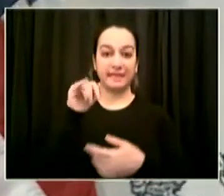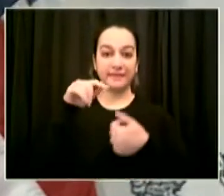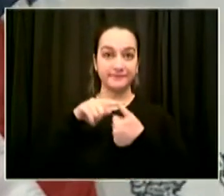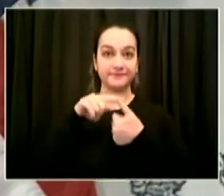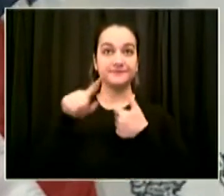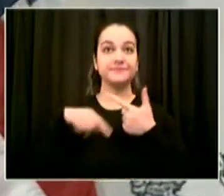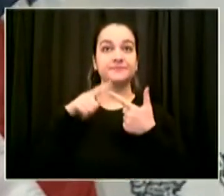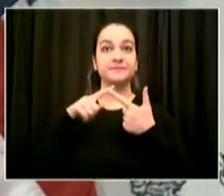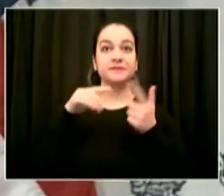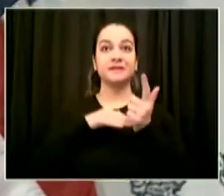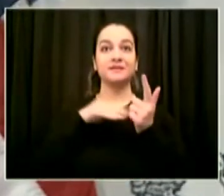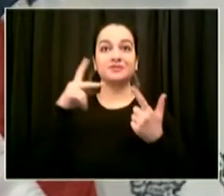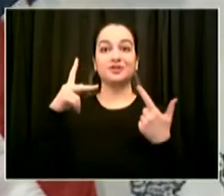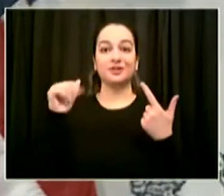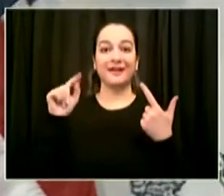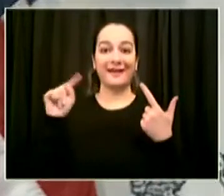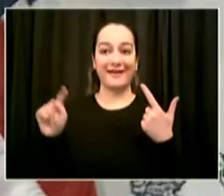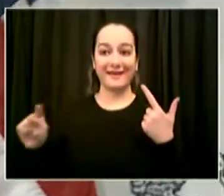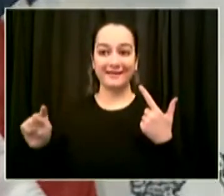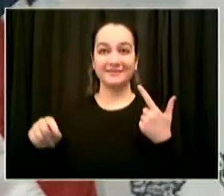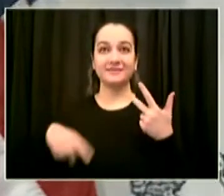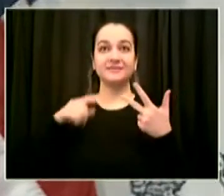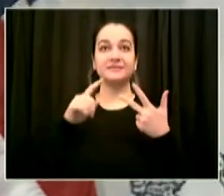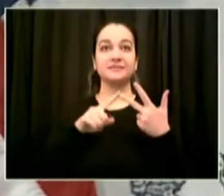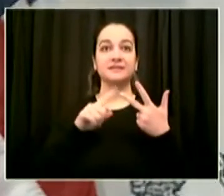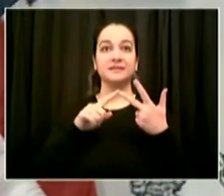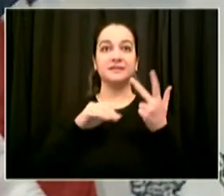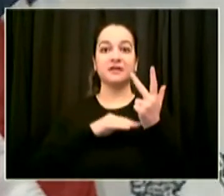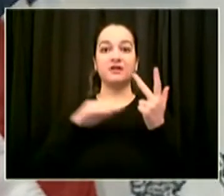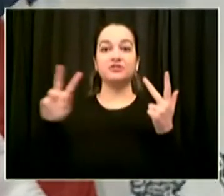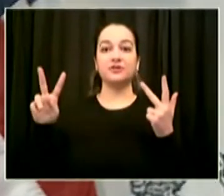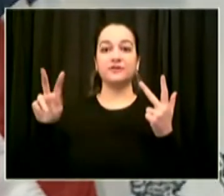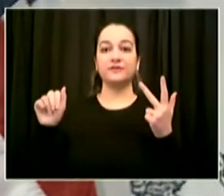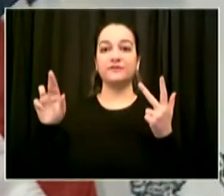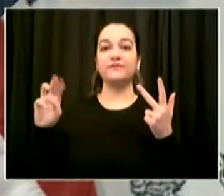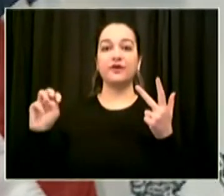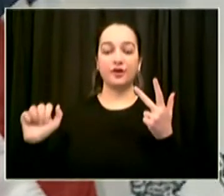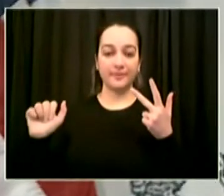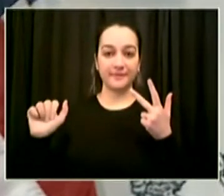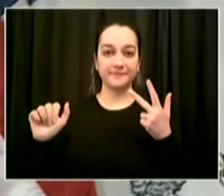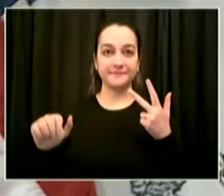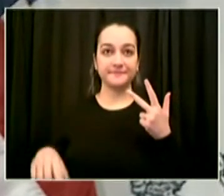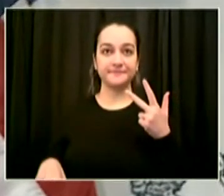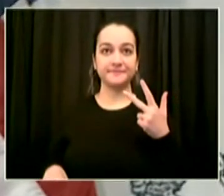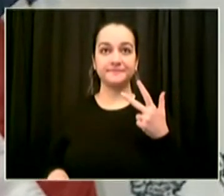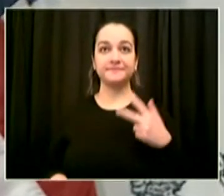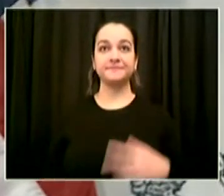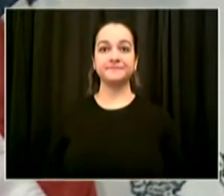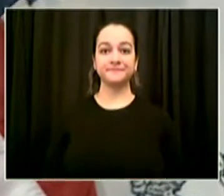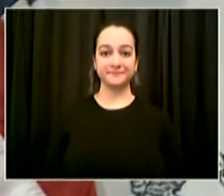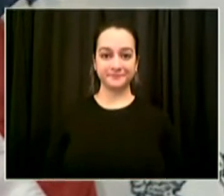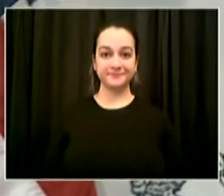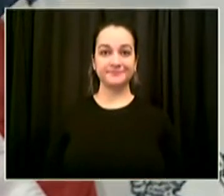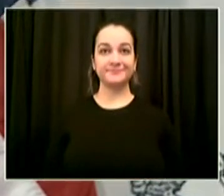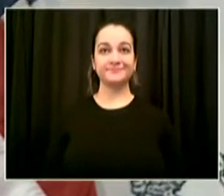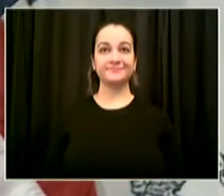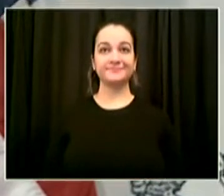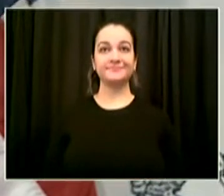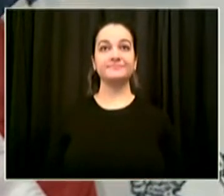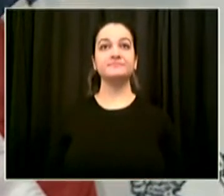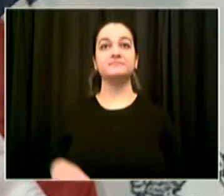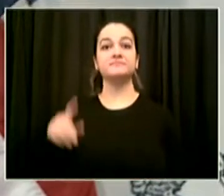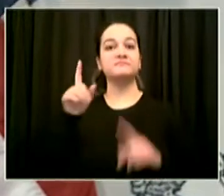Advisor Dr. Jay Varma. The first question today goes to Andrew Siff from WNBC. Good morning, Mr. Mayor and